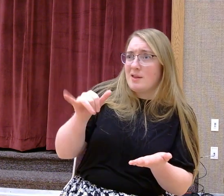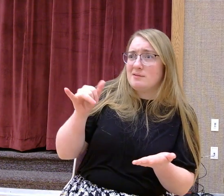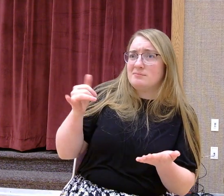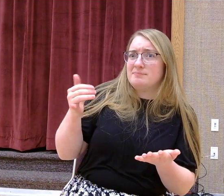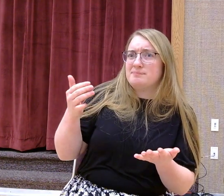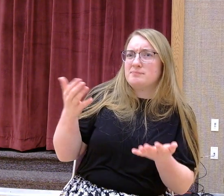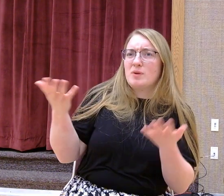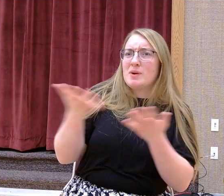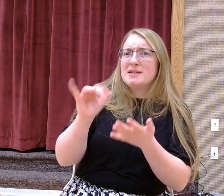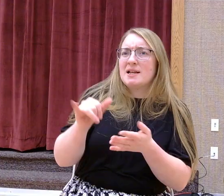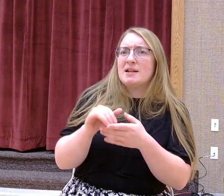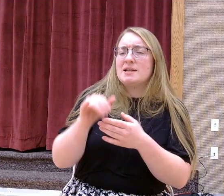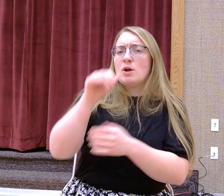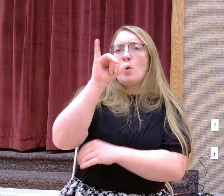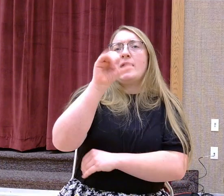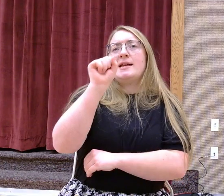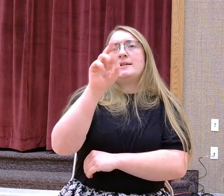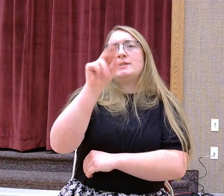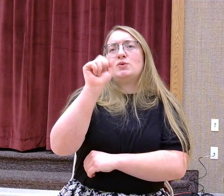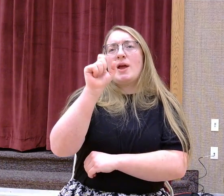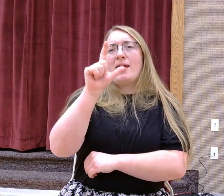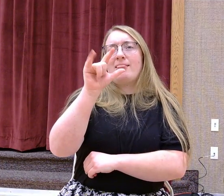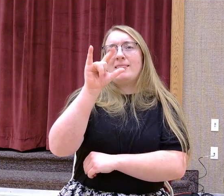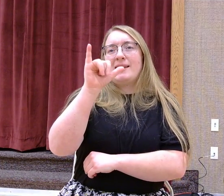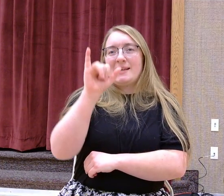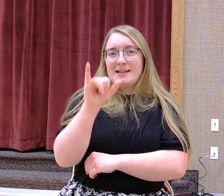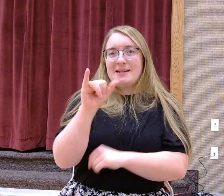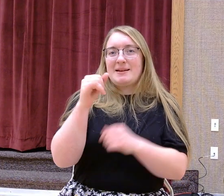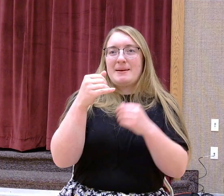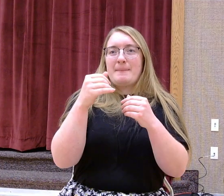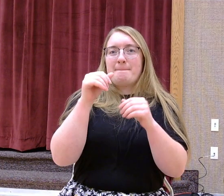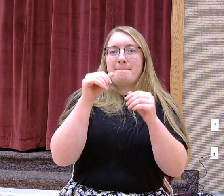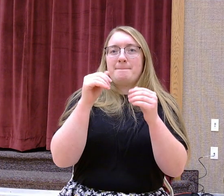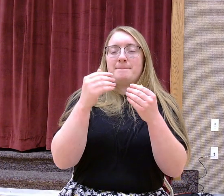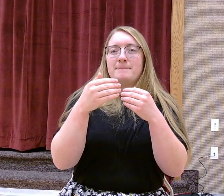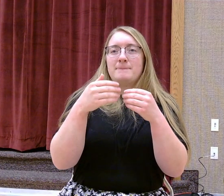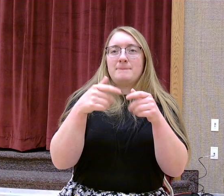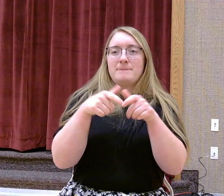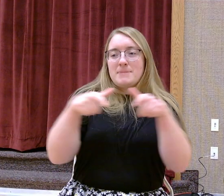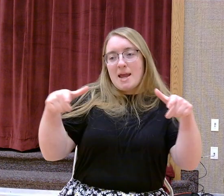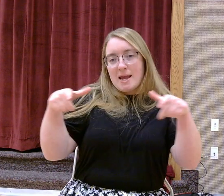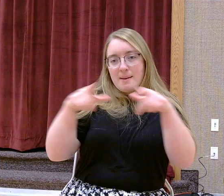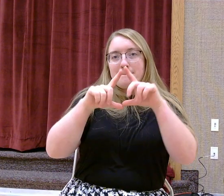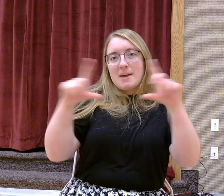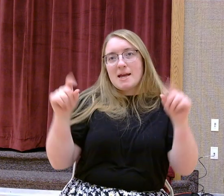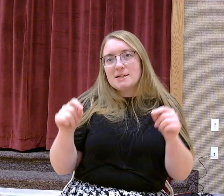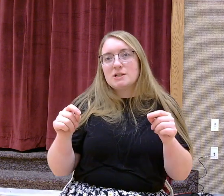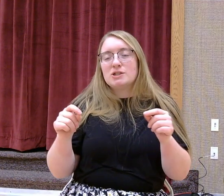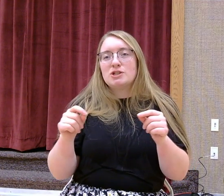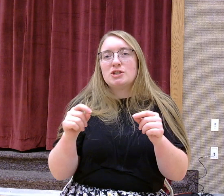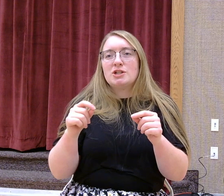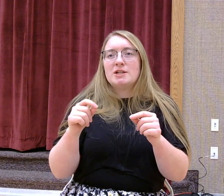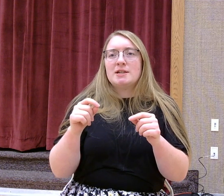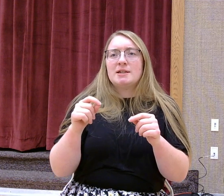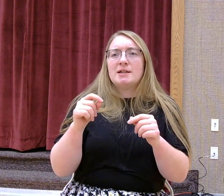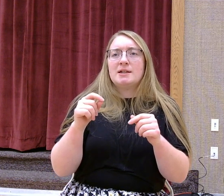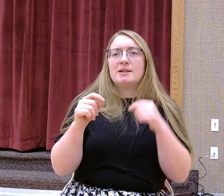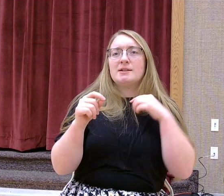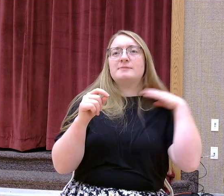What are? no, Israeli bandage is a bandage. An Israeli bandage is a bandage that is